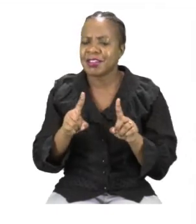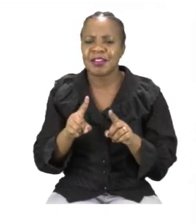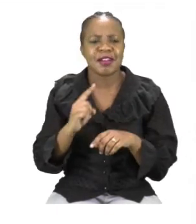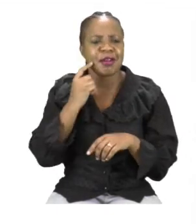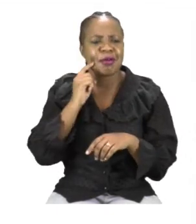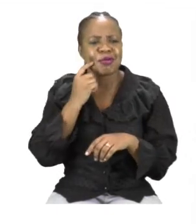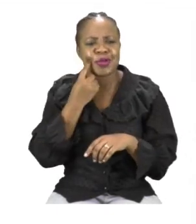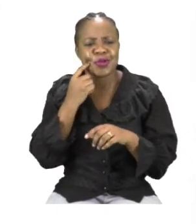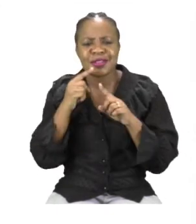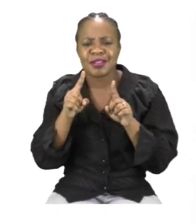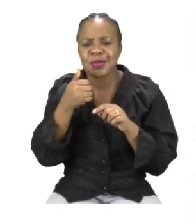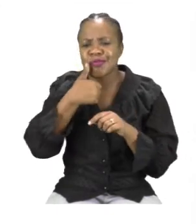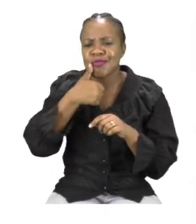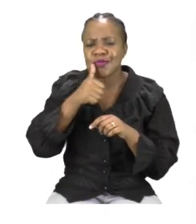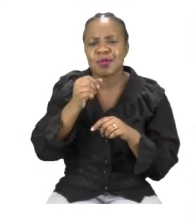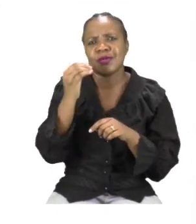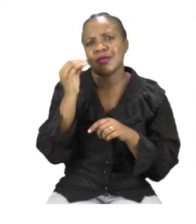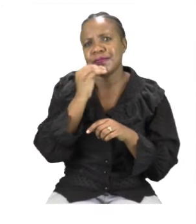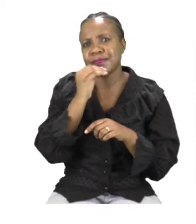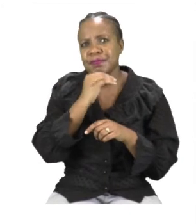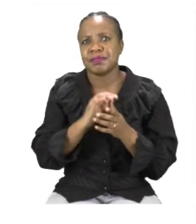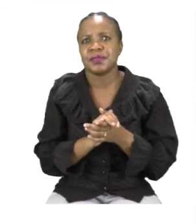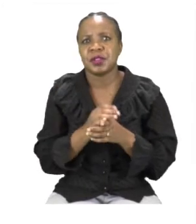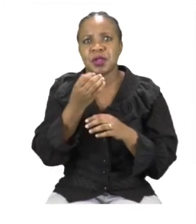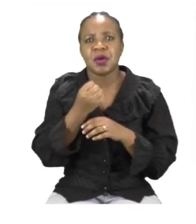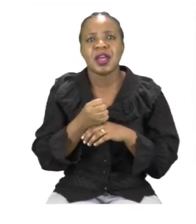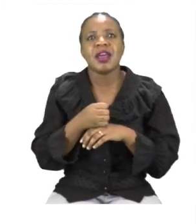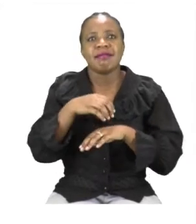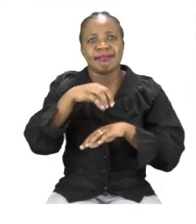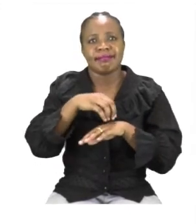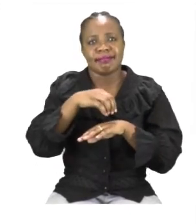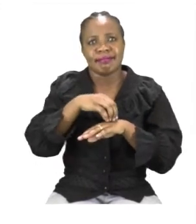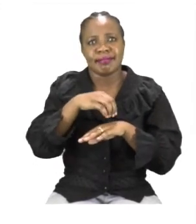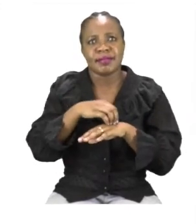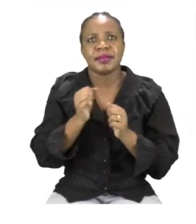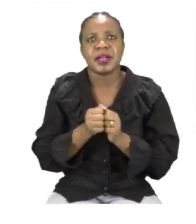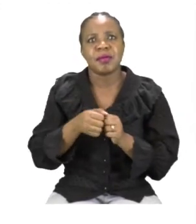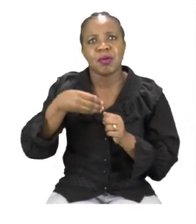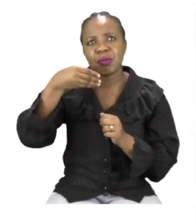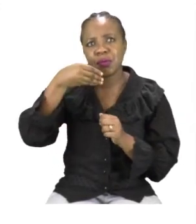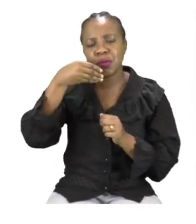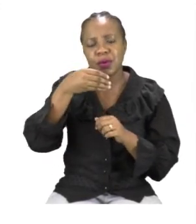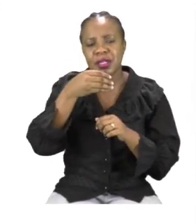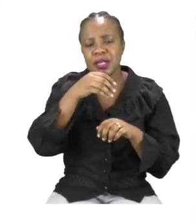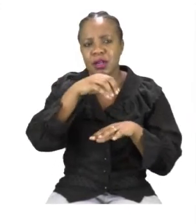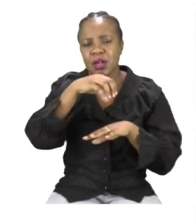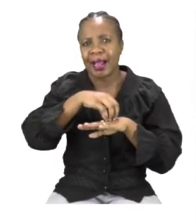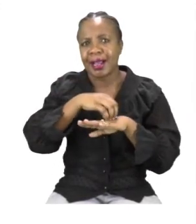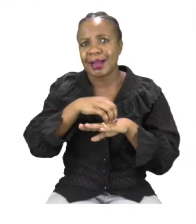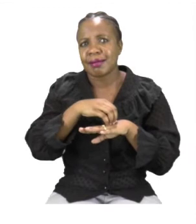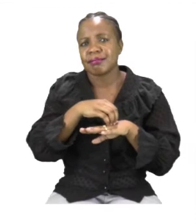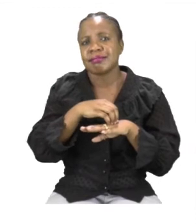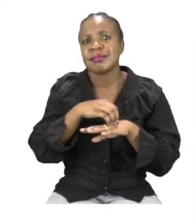10. Our slice is 20. Our pie is